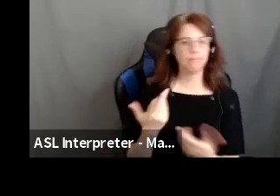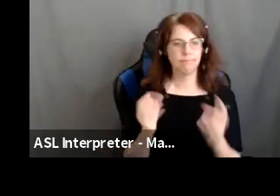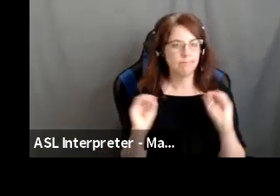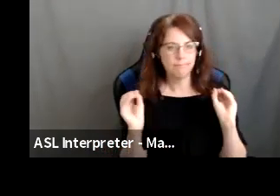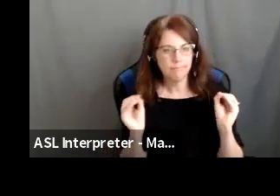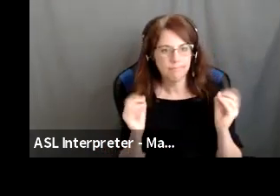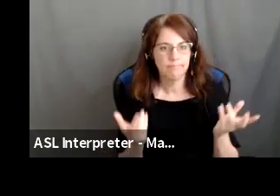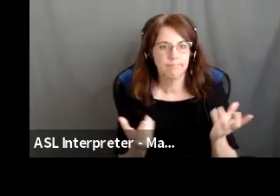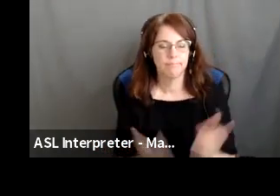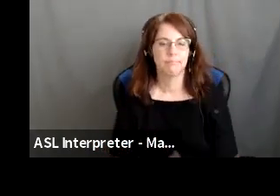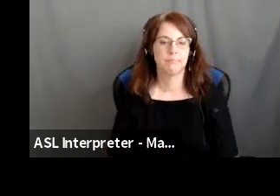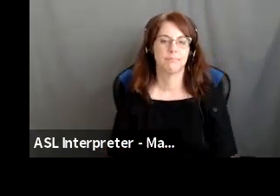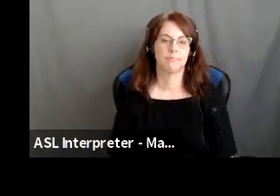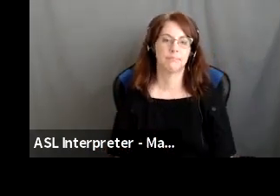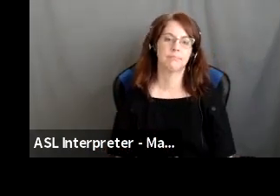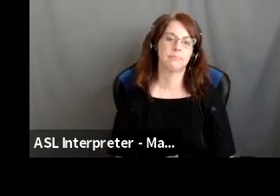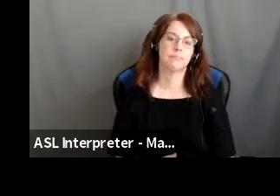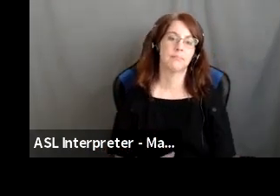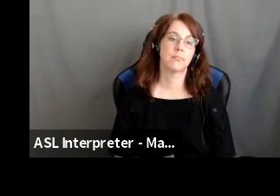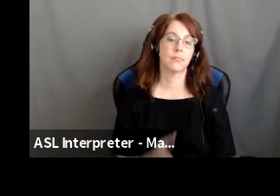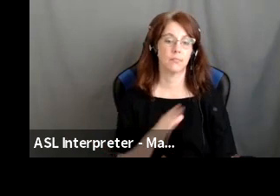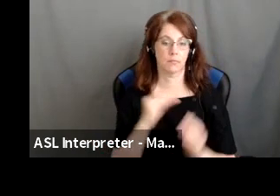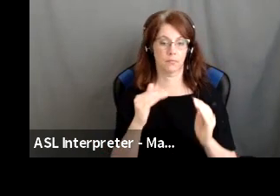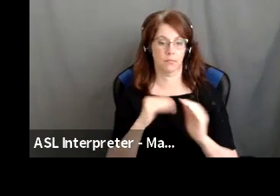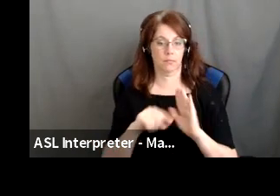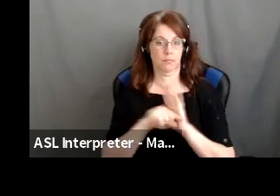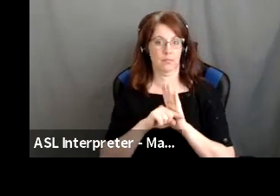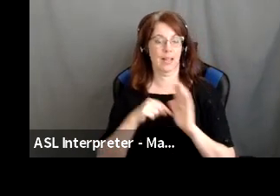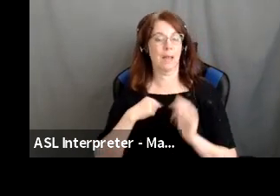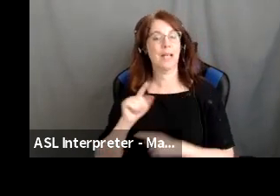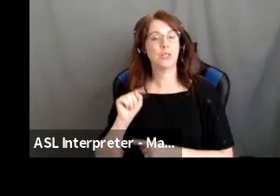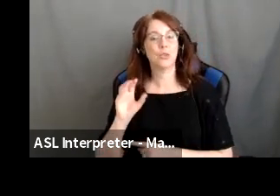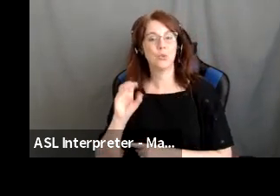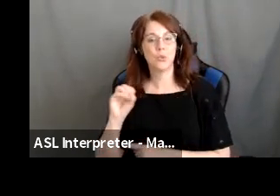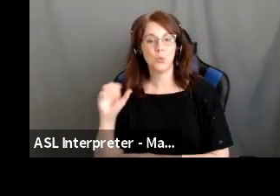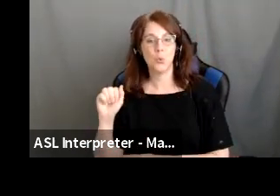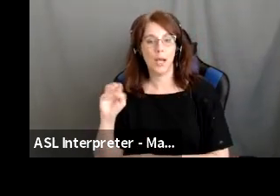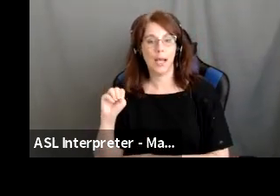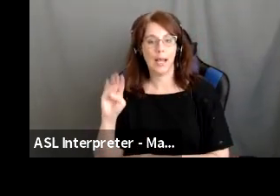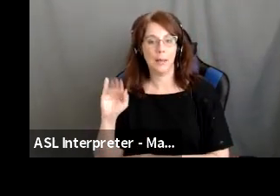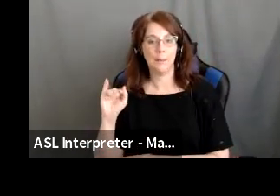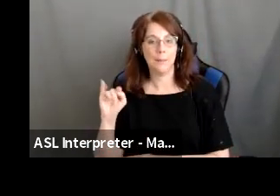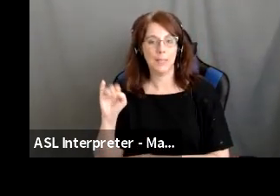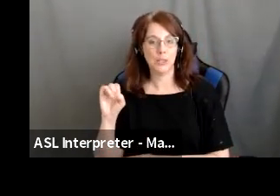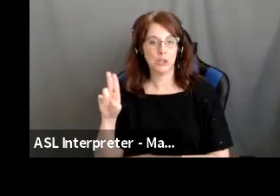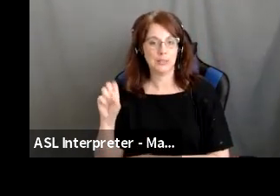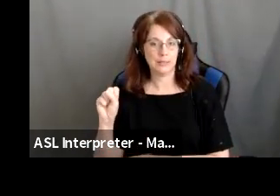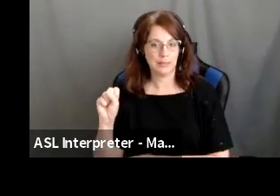problem. And their weakness, I tend to be too ambitious.